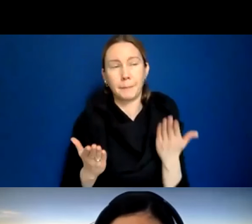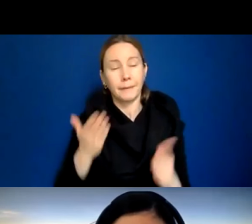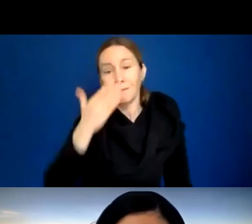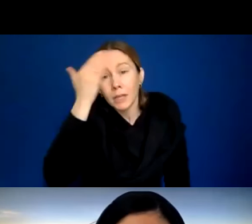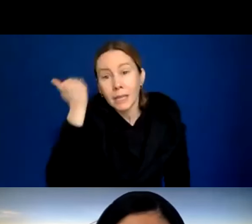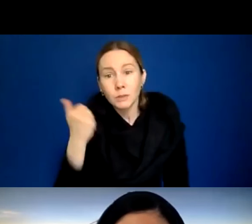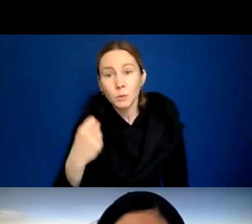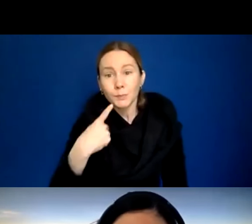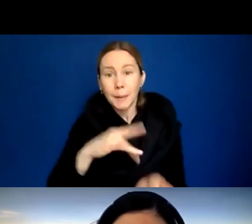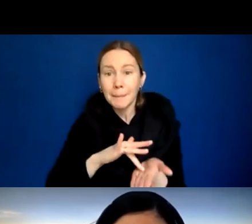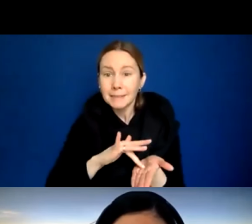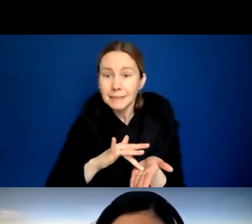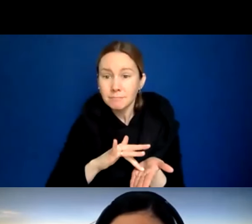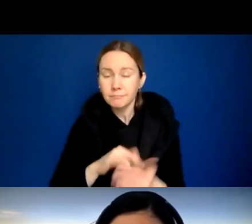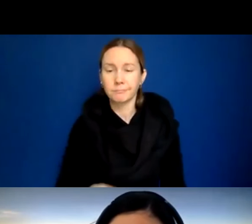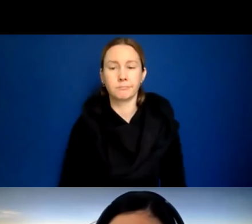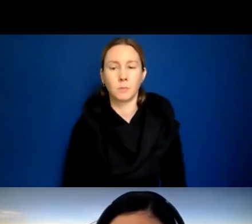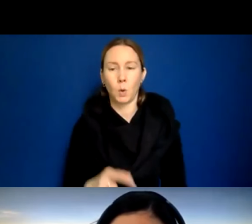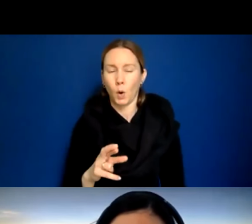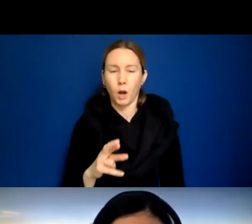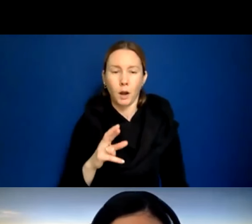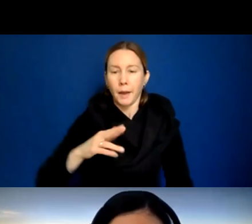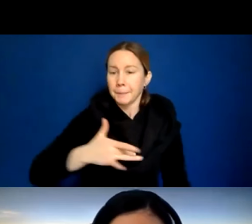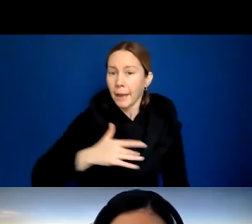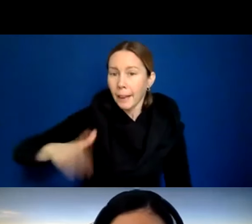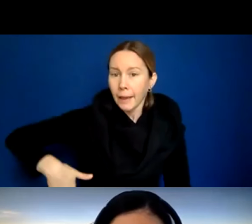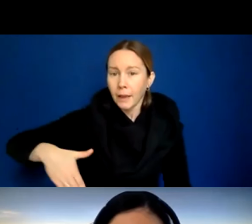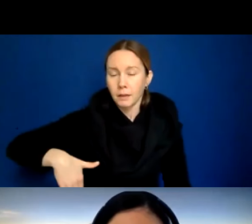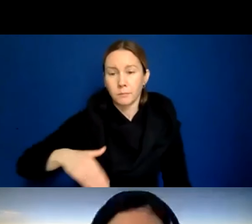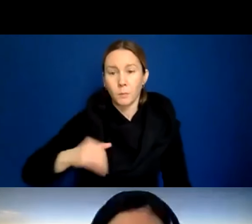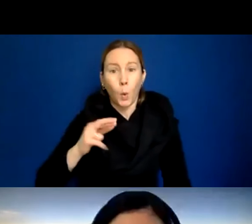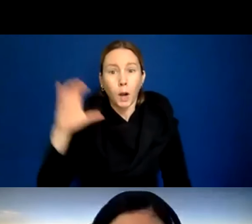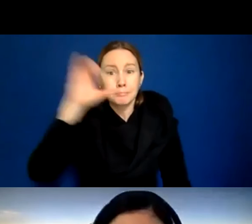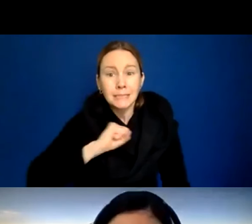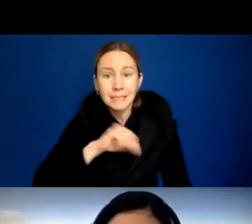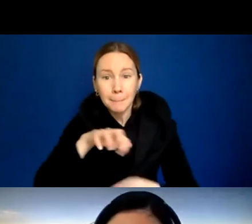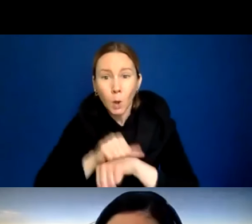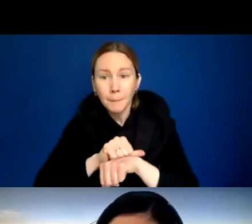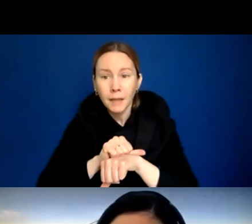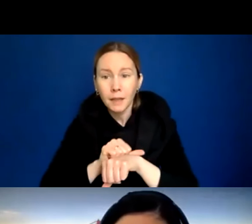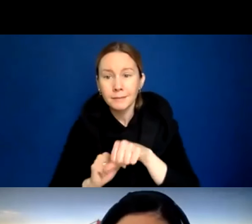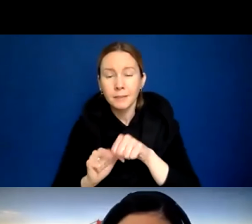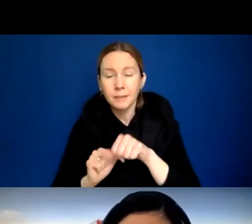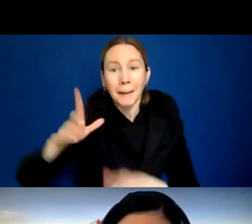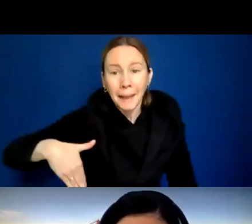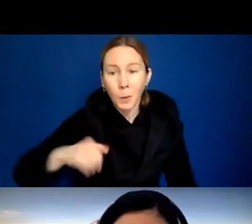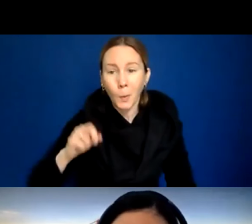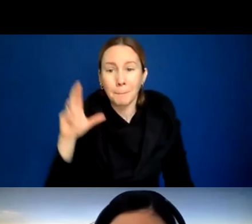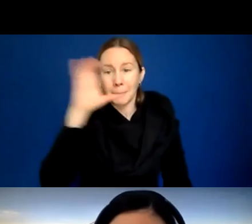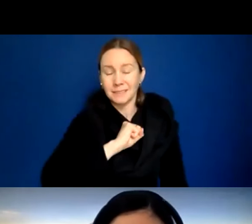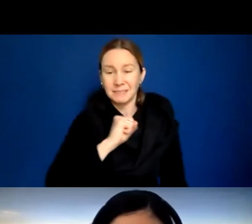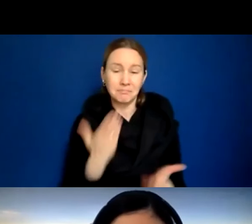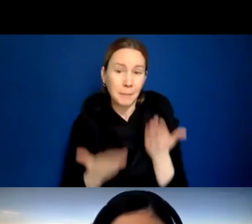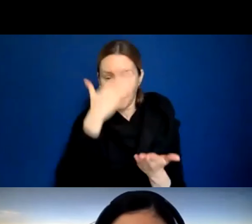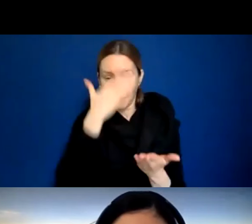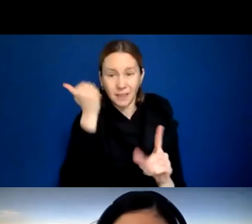medications, or showing up on time to their appointments, or showing up to their appointments because they may forget the that they have an